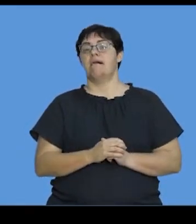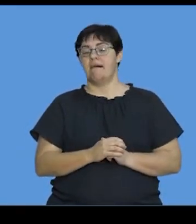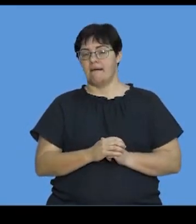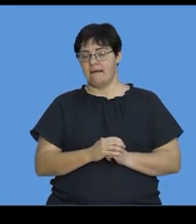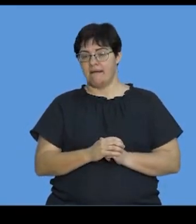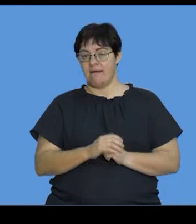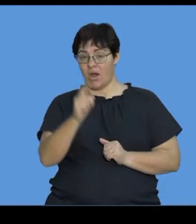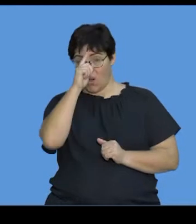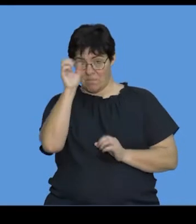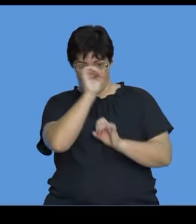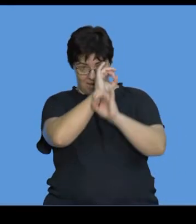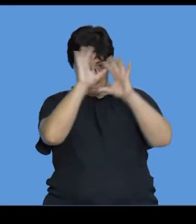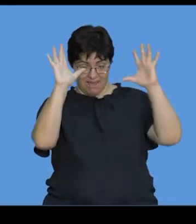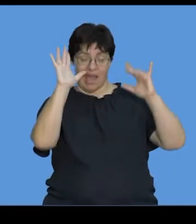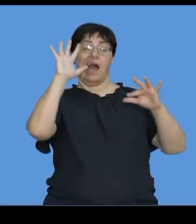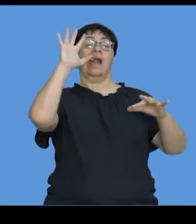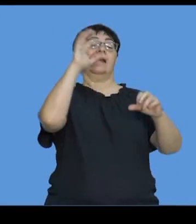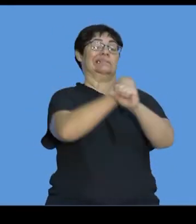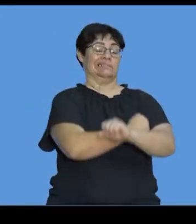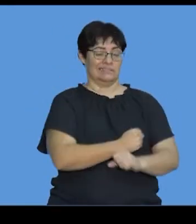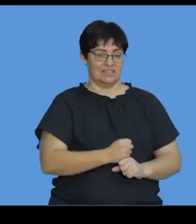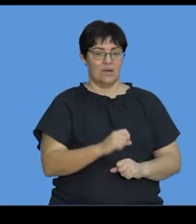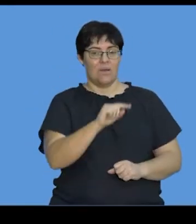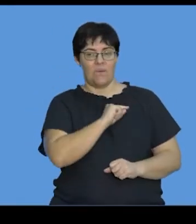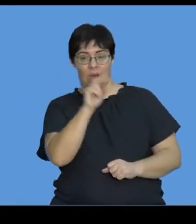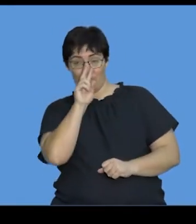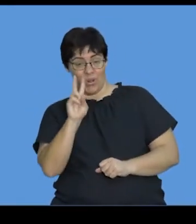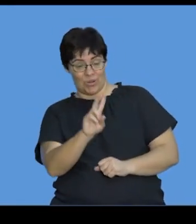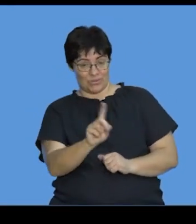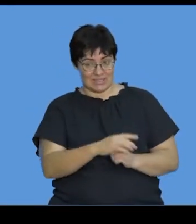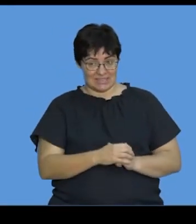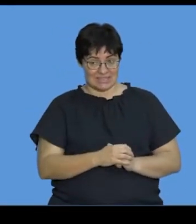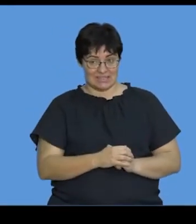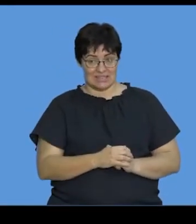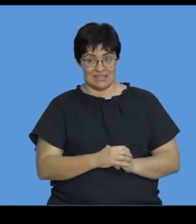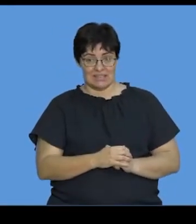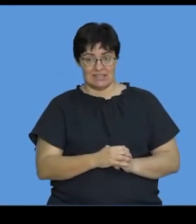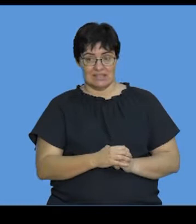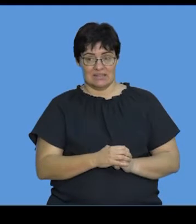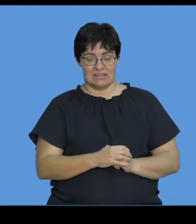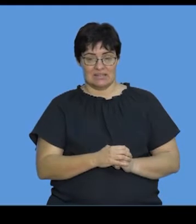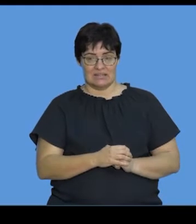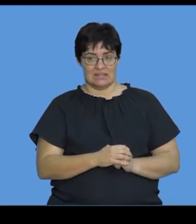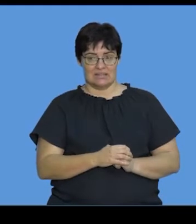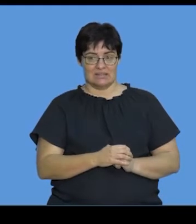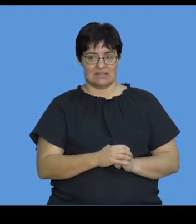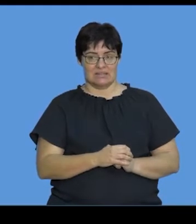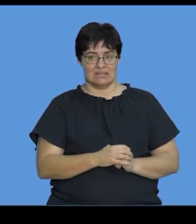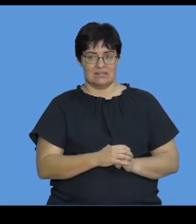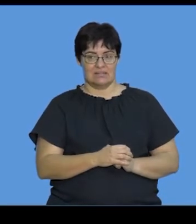now I'm hoping some light bulbs are going off, because if we look at this, okay, let's use